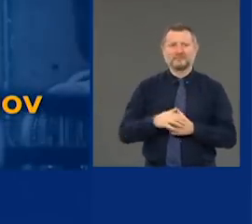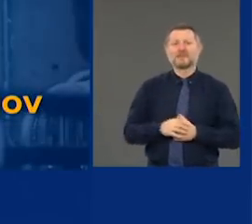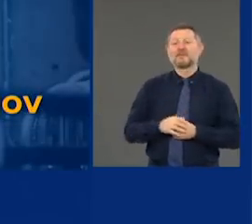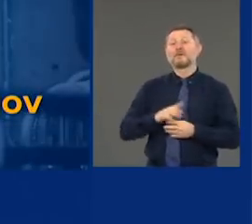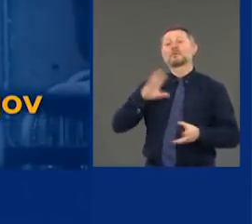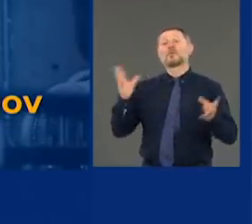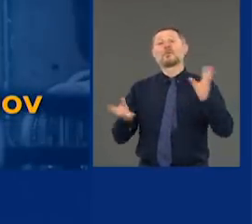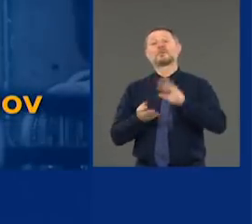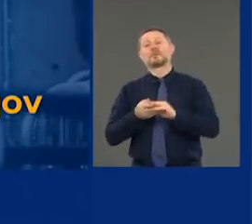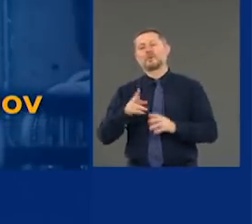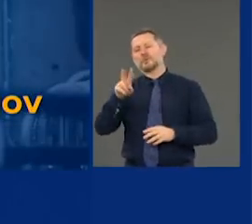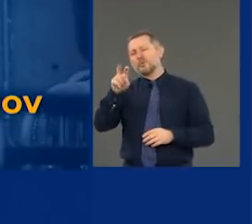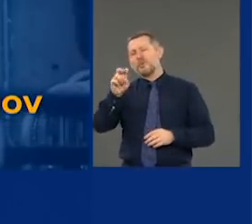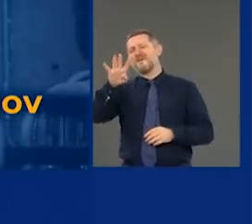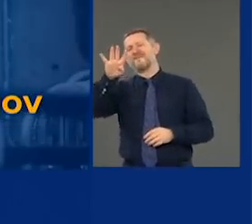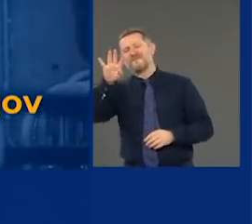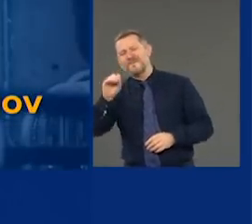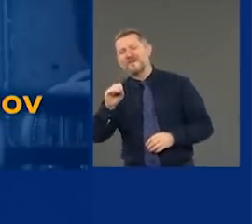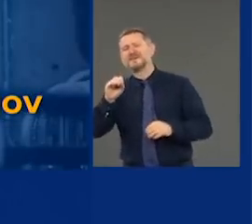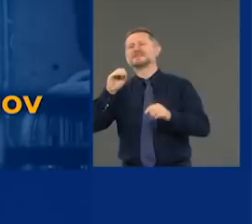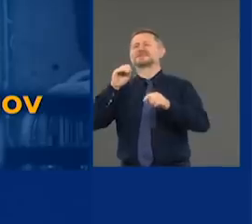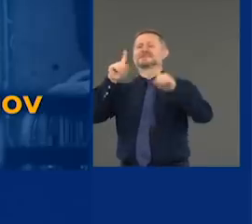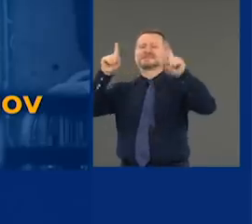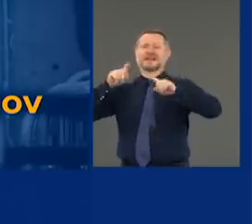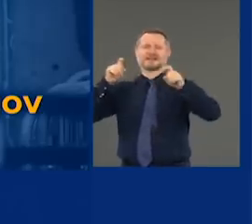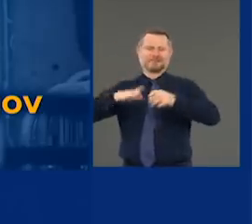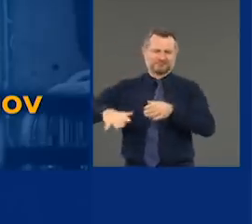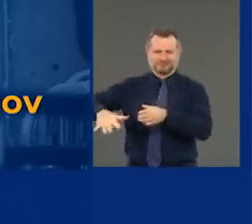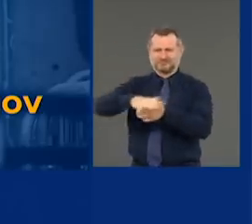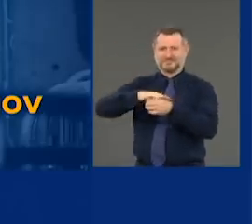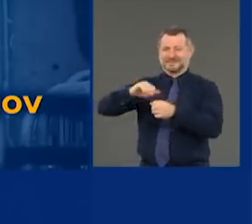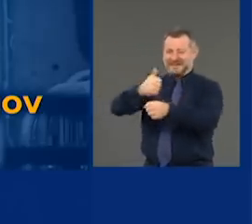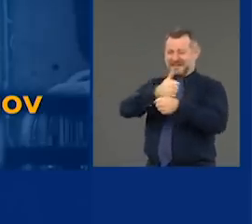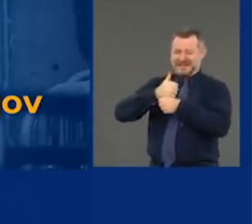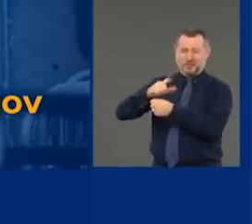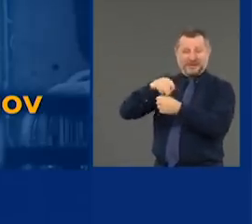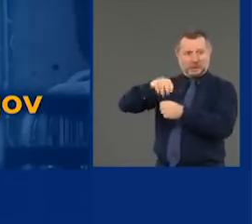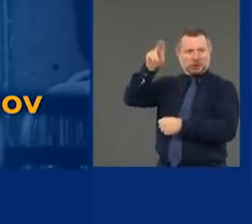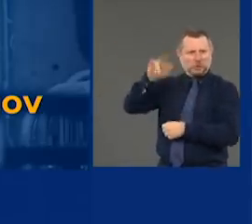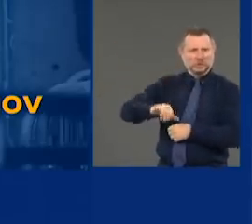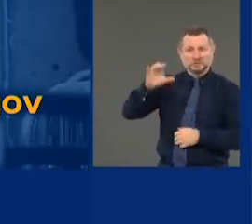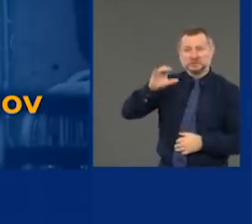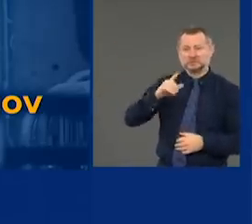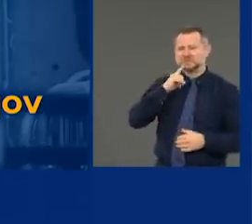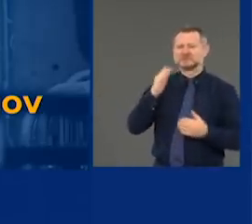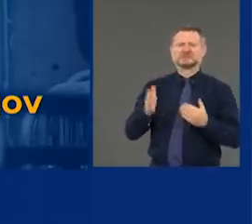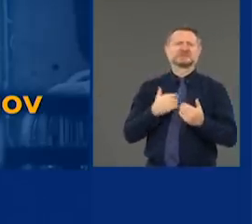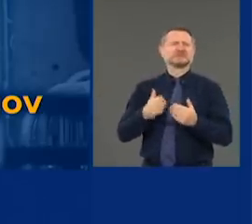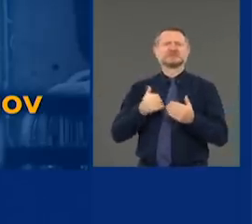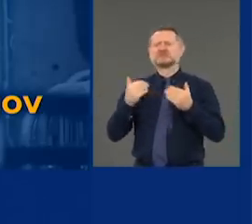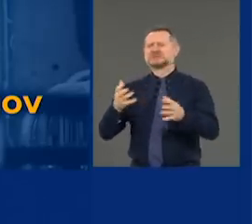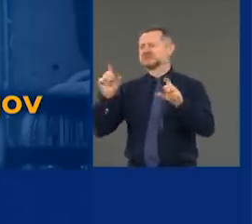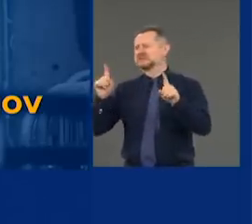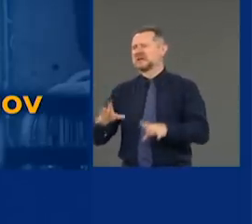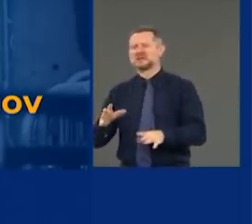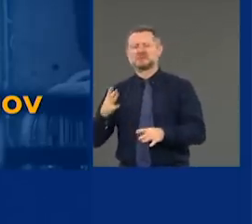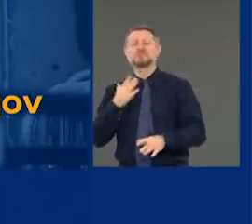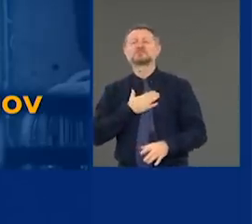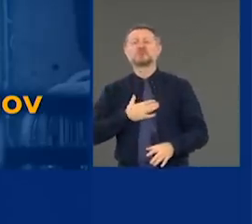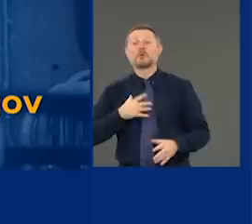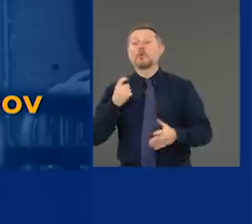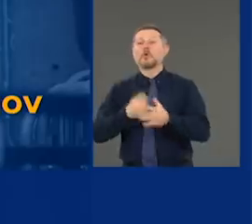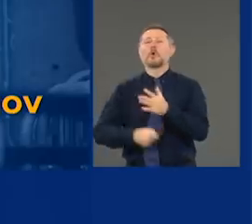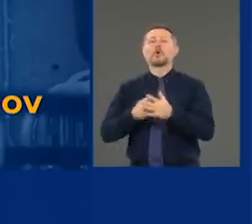240 testing sites alone in New York City. So you can get a test. It doesn't cost anything, and